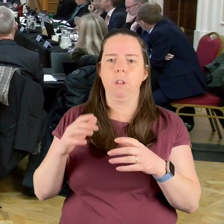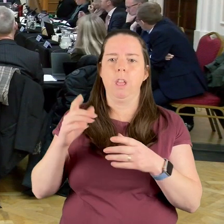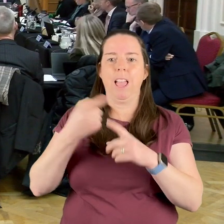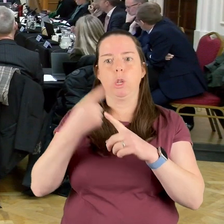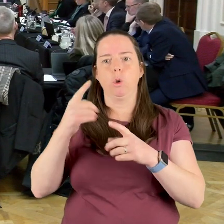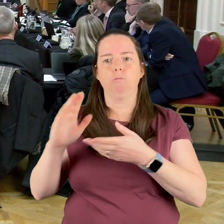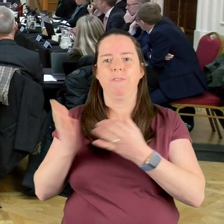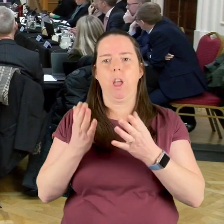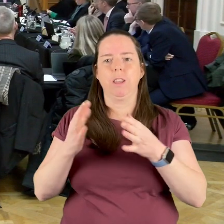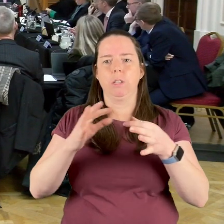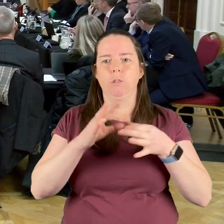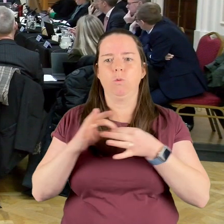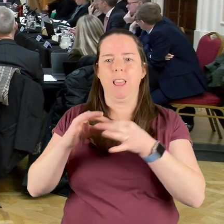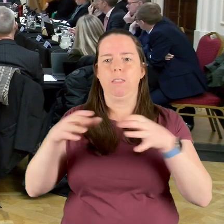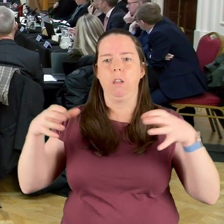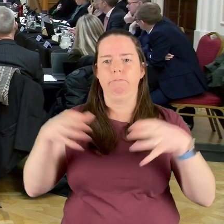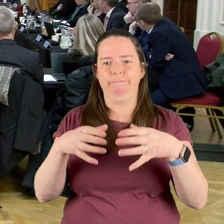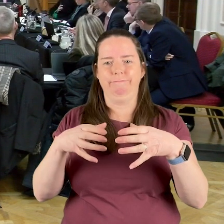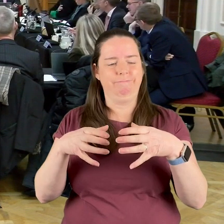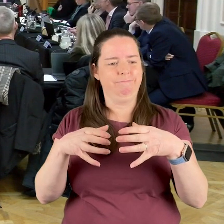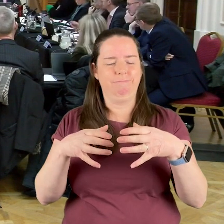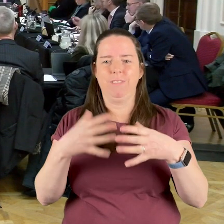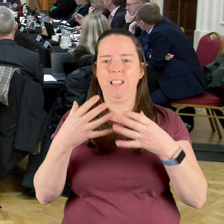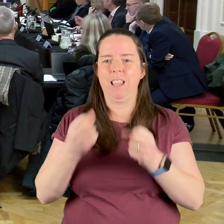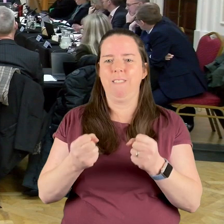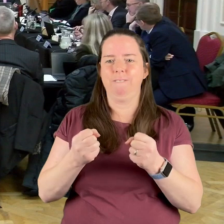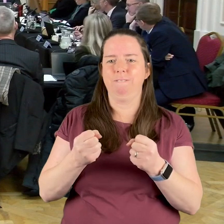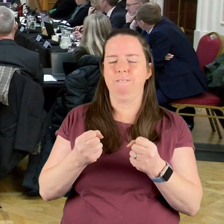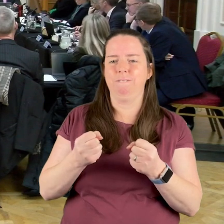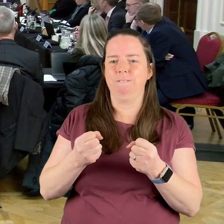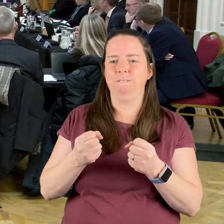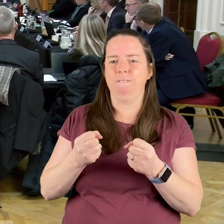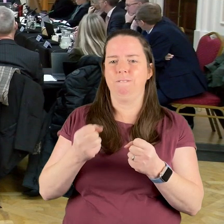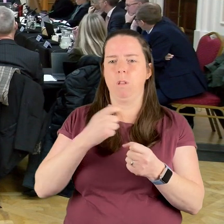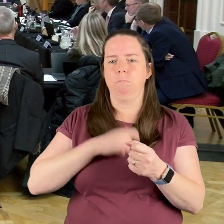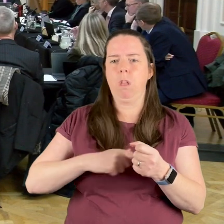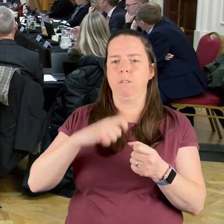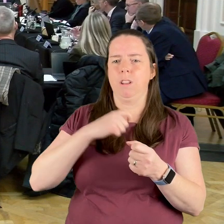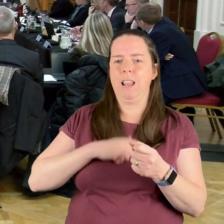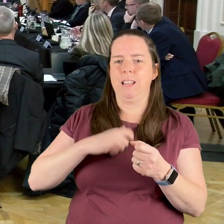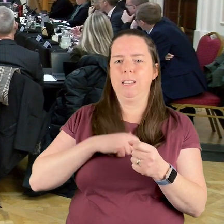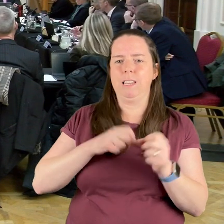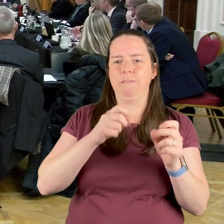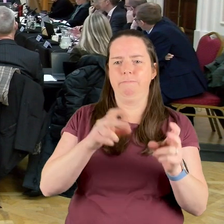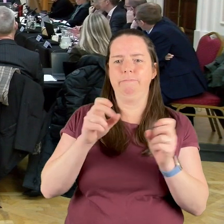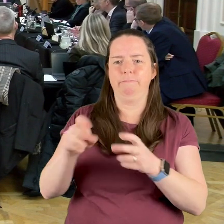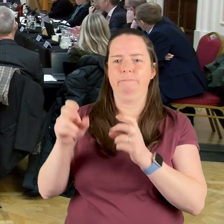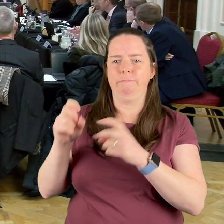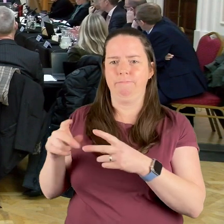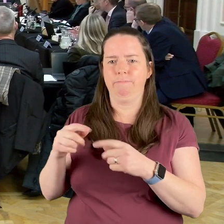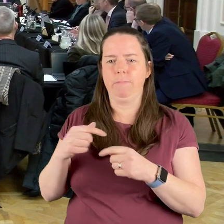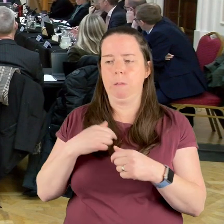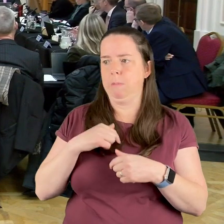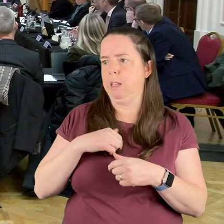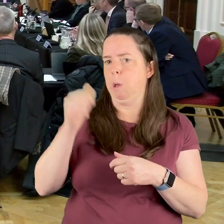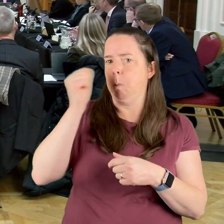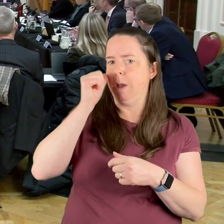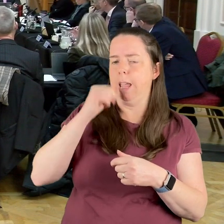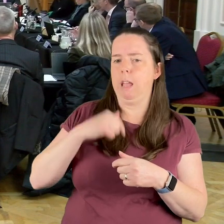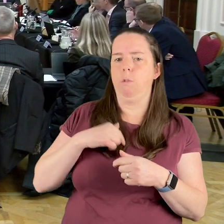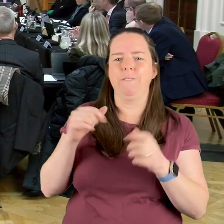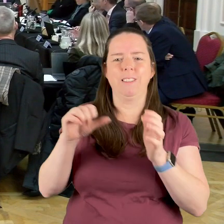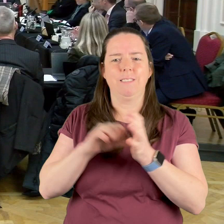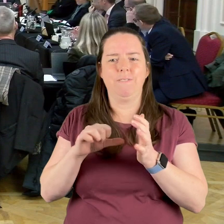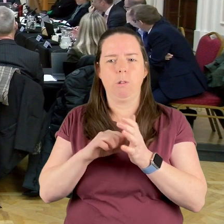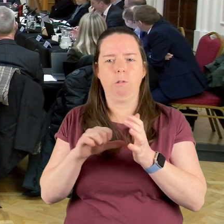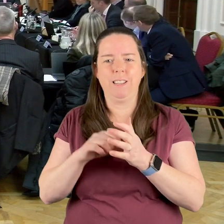there is a risk with this, that you get a bunch of acute providers together. We're all of a type of personality,